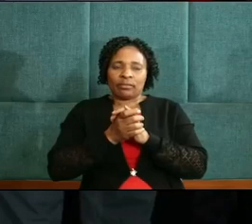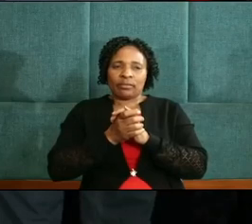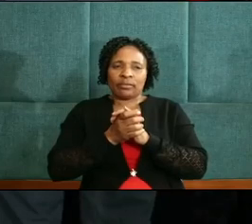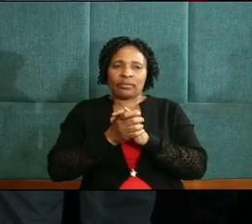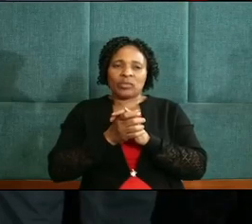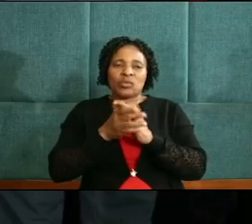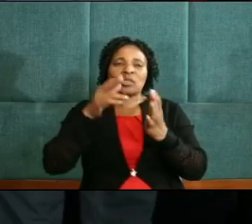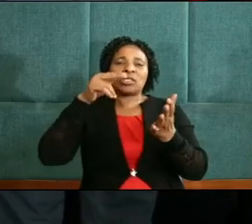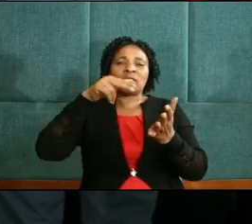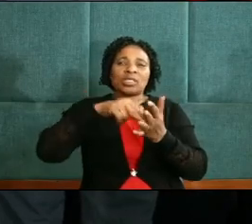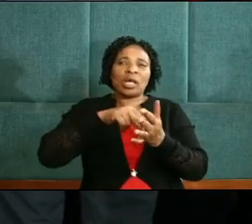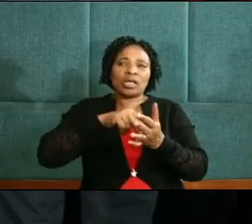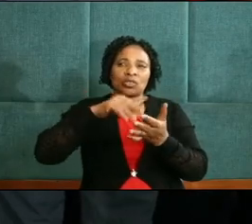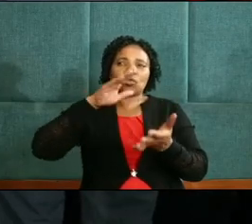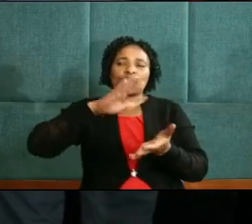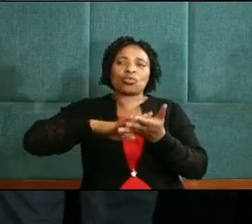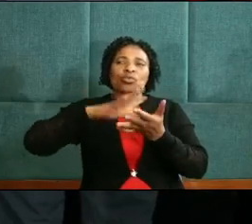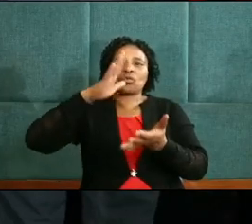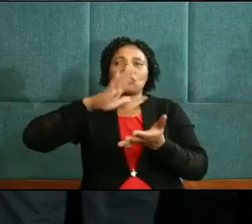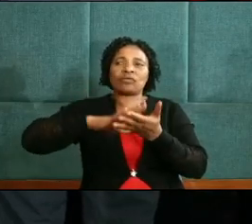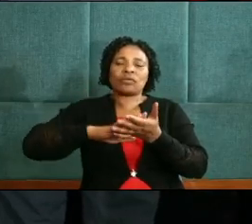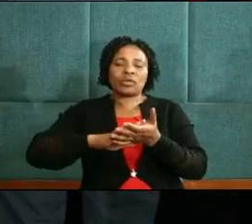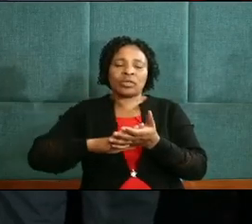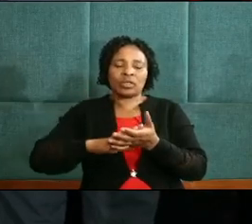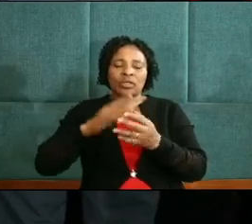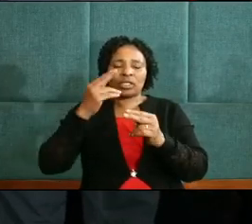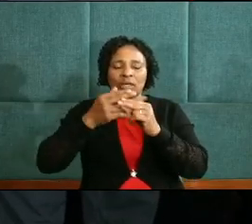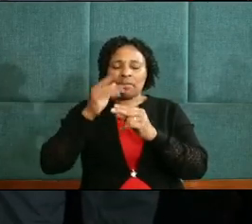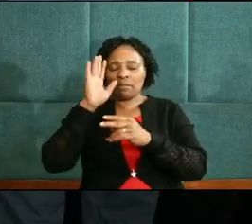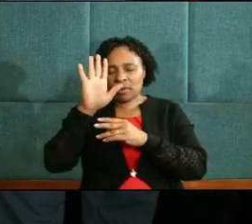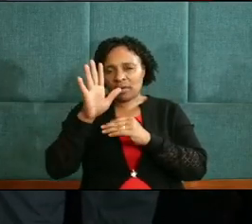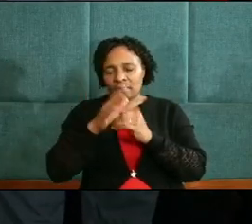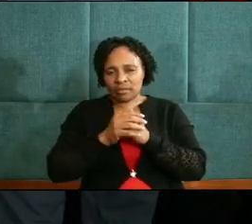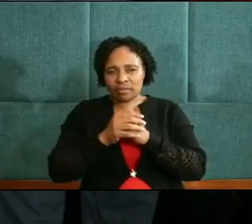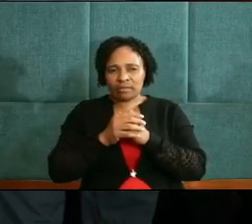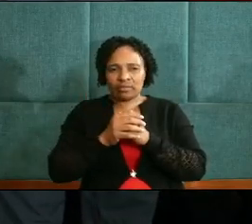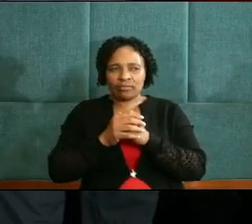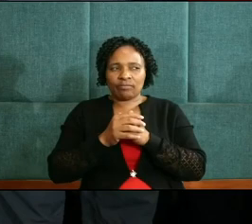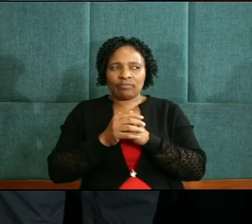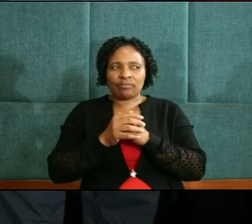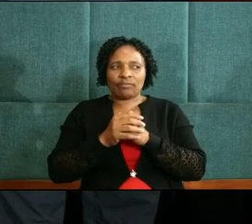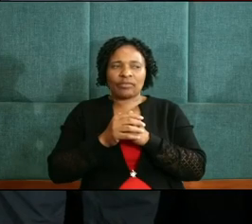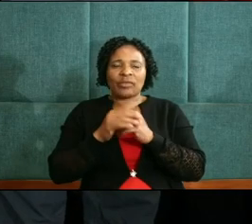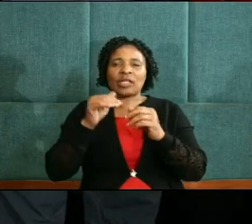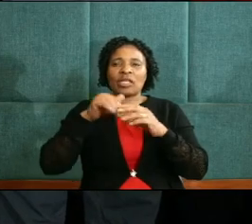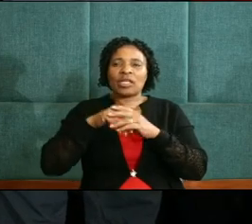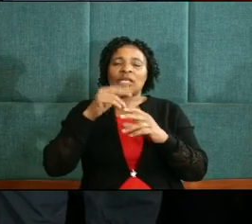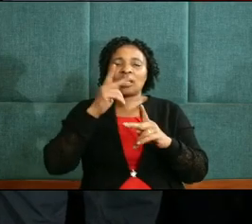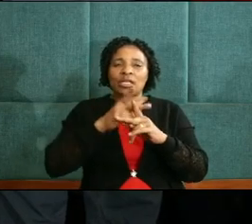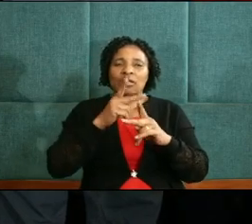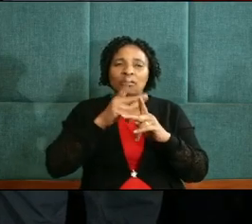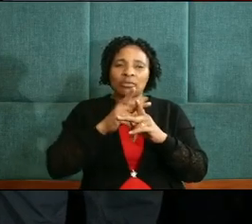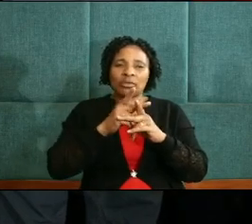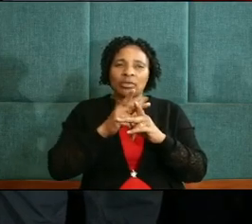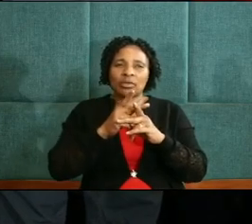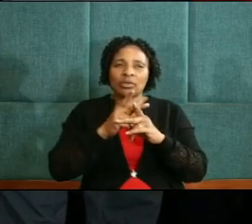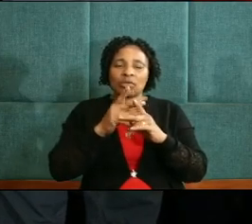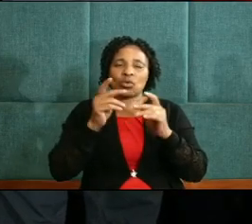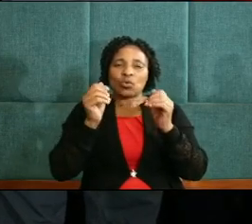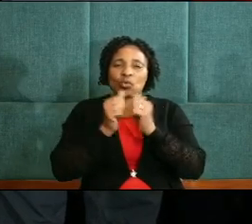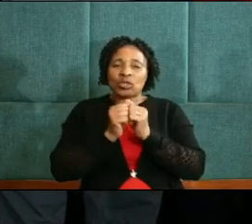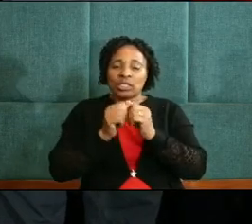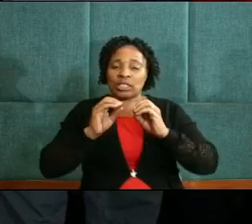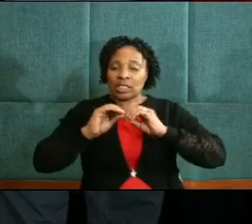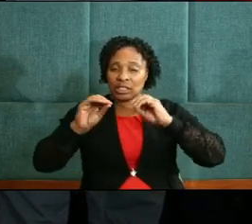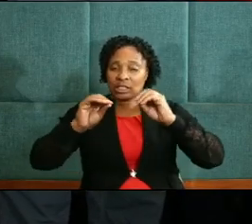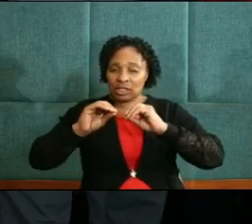we stand to glorify and praise your name, that in keeping with the